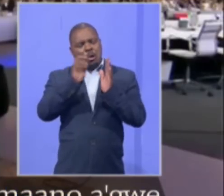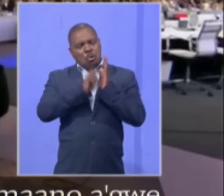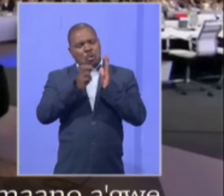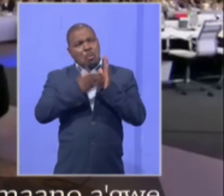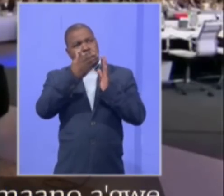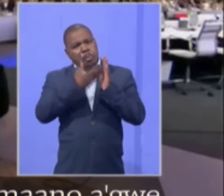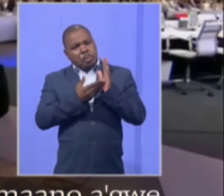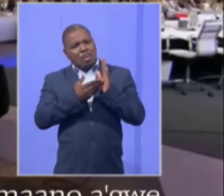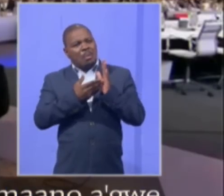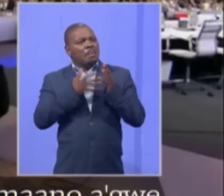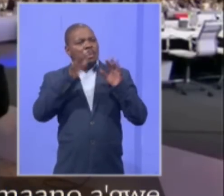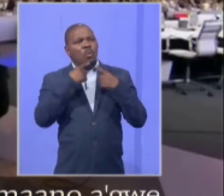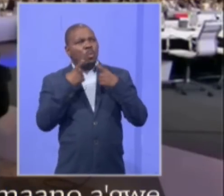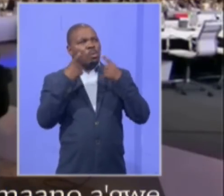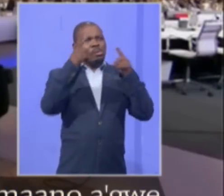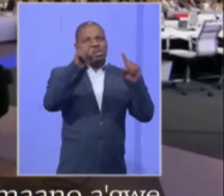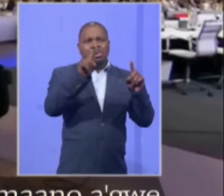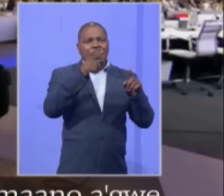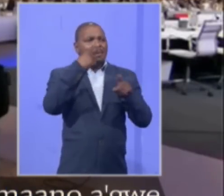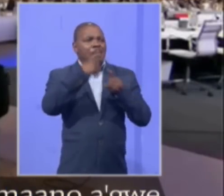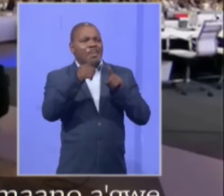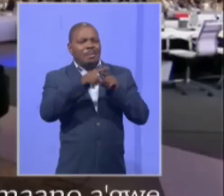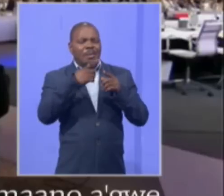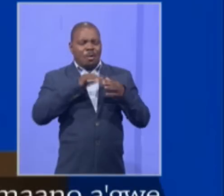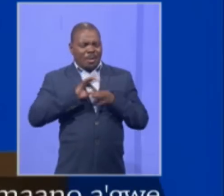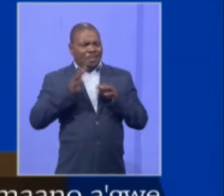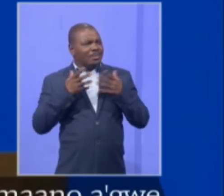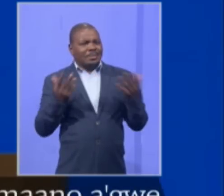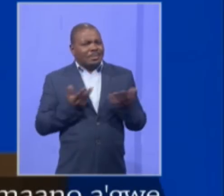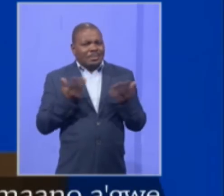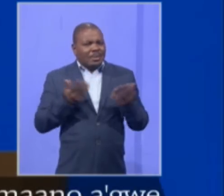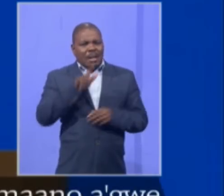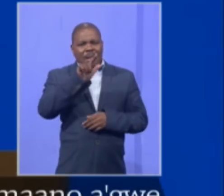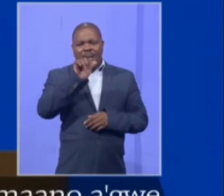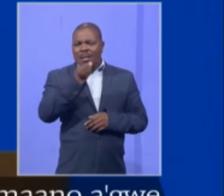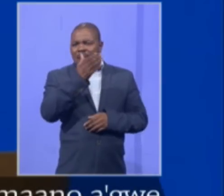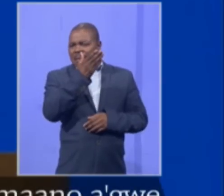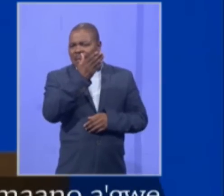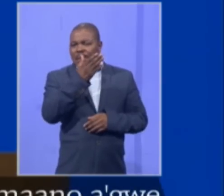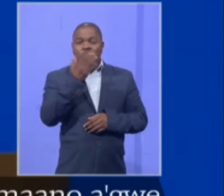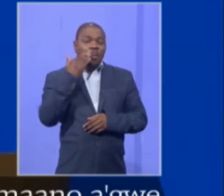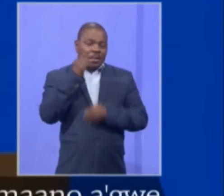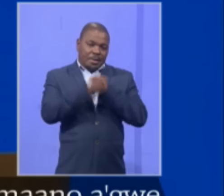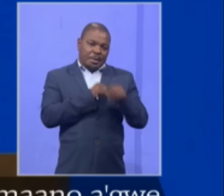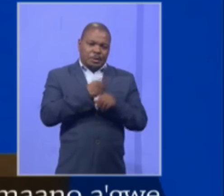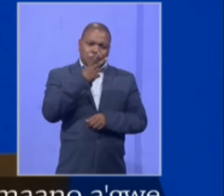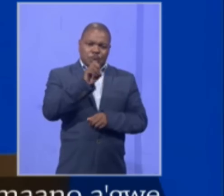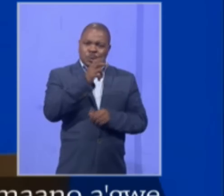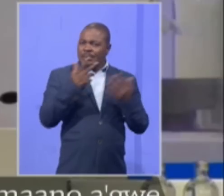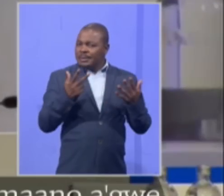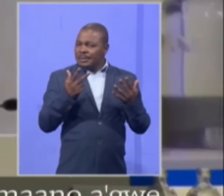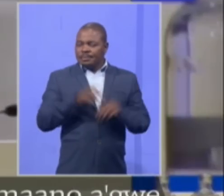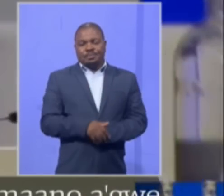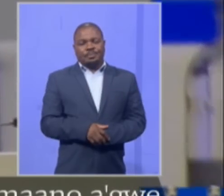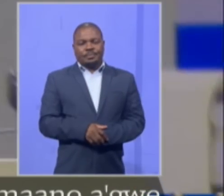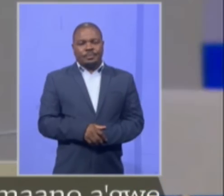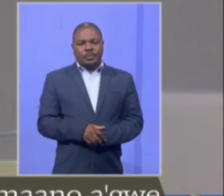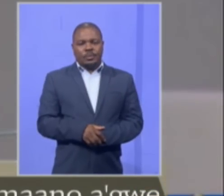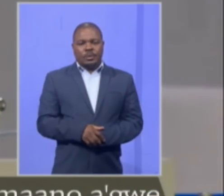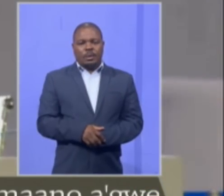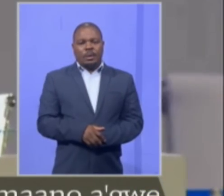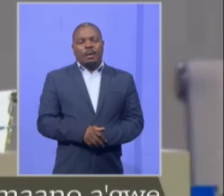bao ba yago go kgatha tema dipapading tša di-Olimpiki ka Los Angeles ka ngwaga wa 2028.